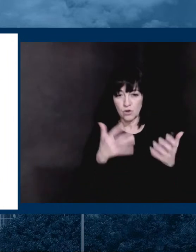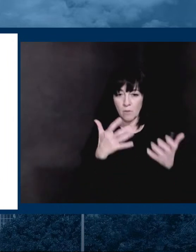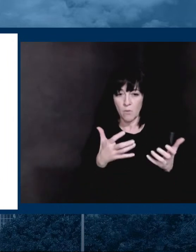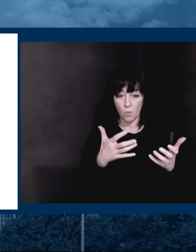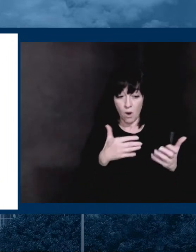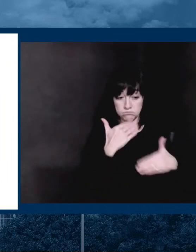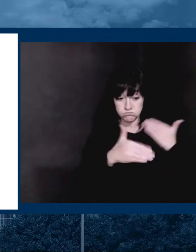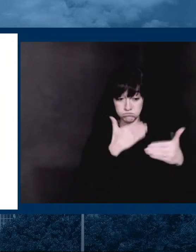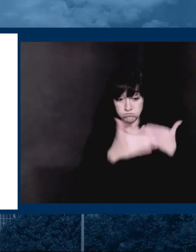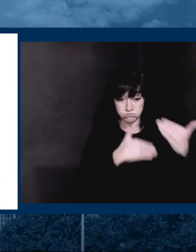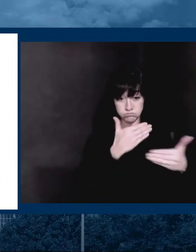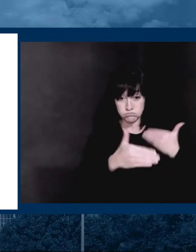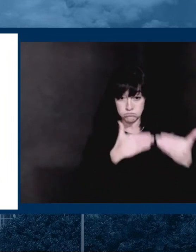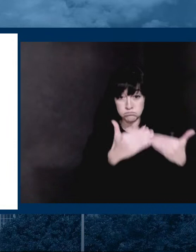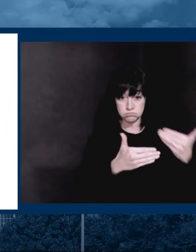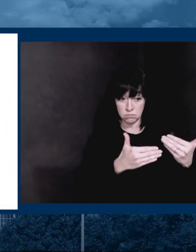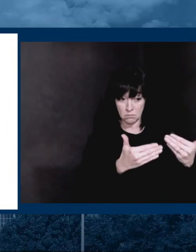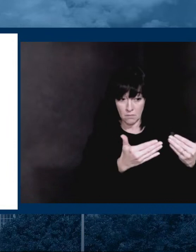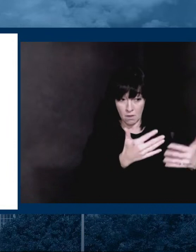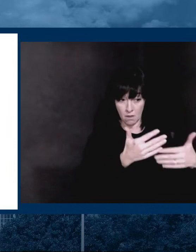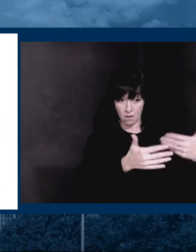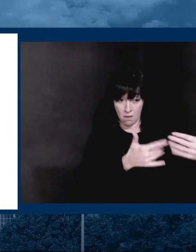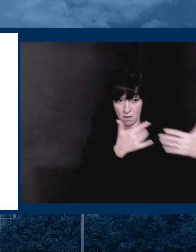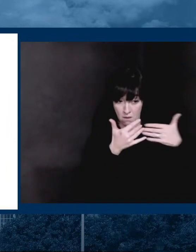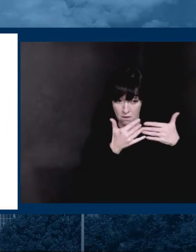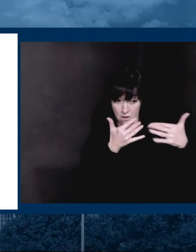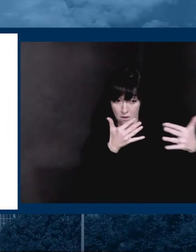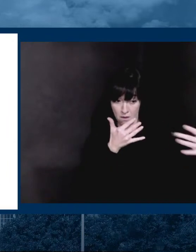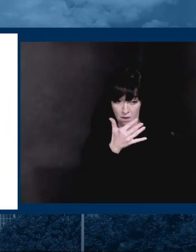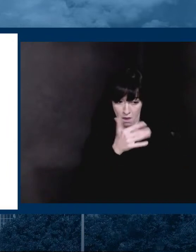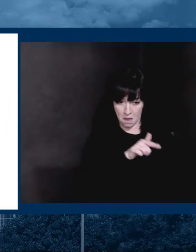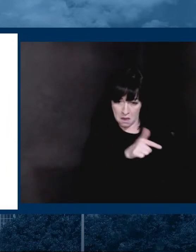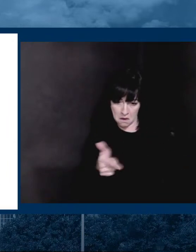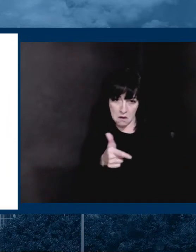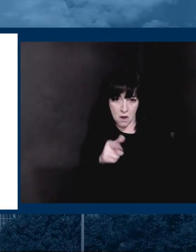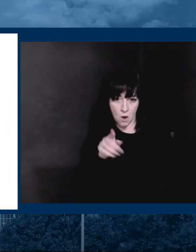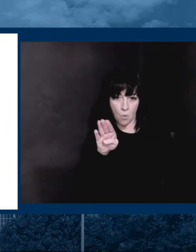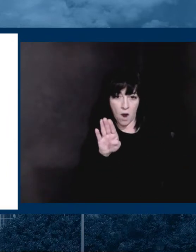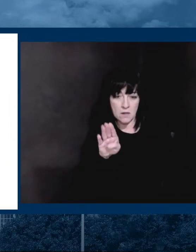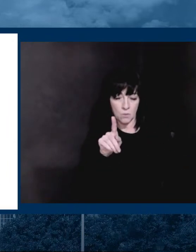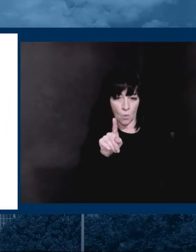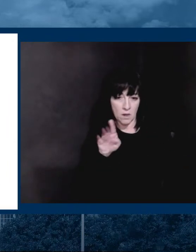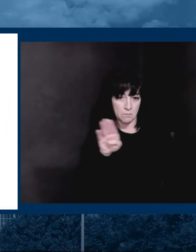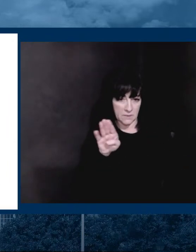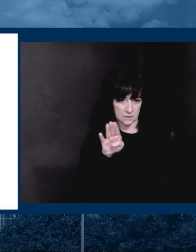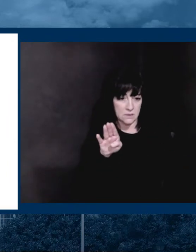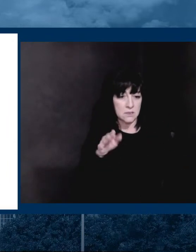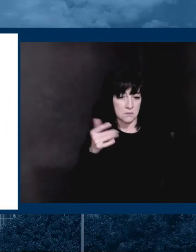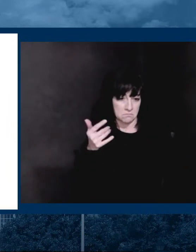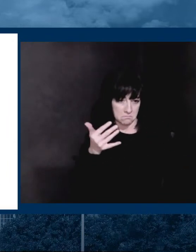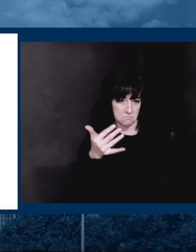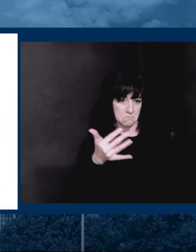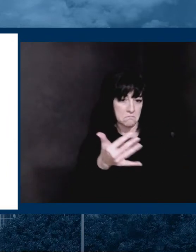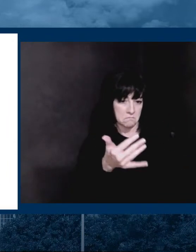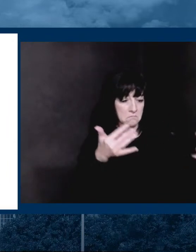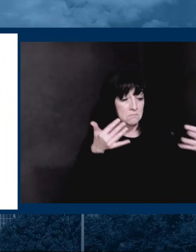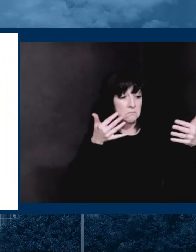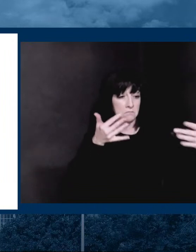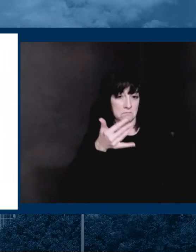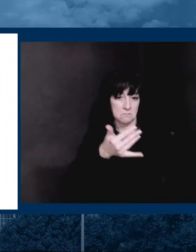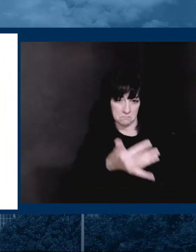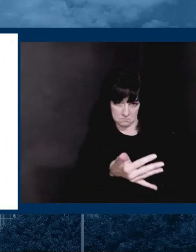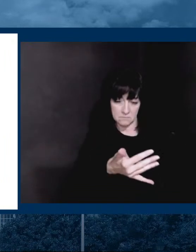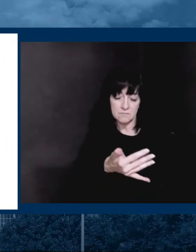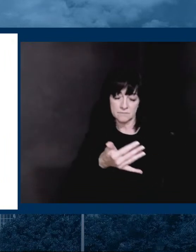1B. We've been trying out mass vaccination sites like the DMVs. You saw the aerial view of the one effort there